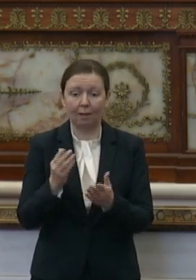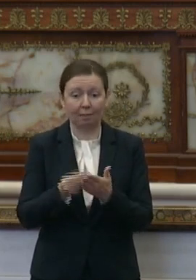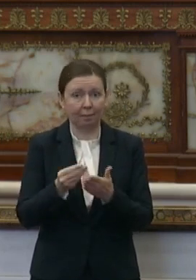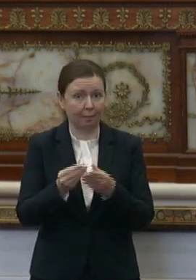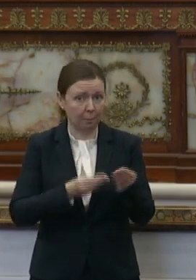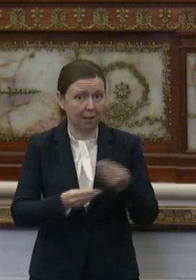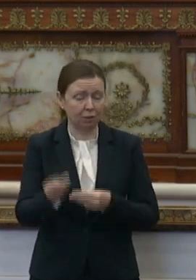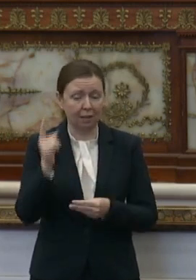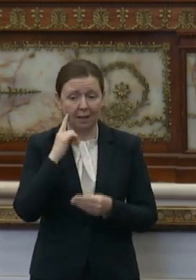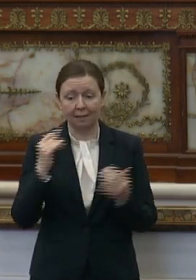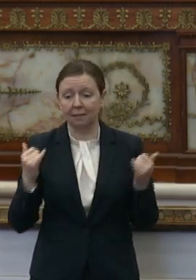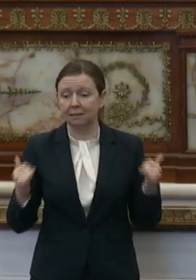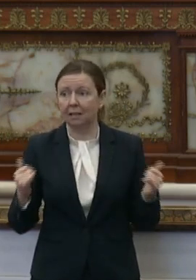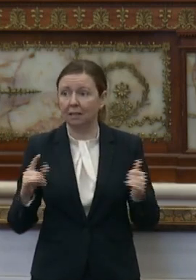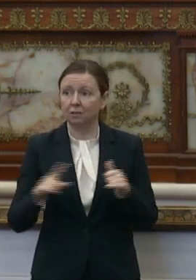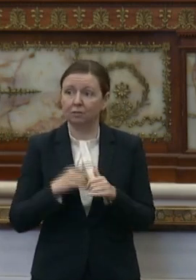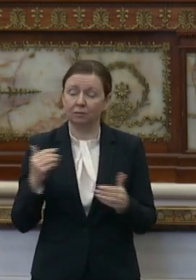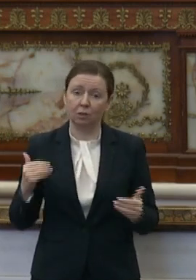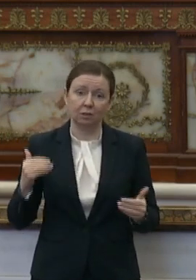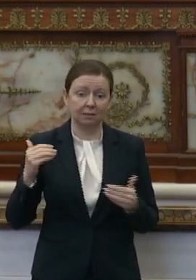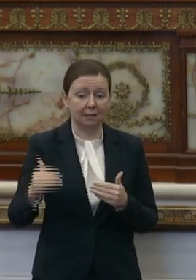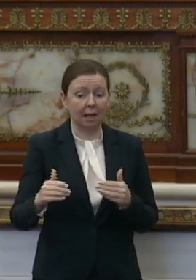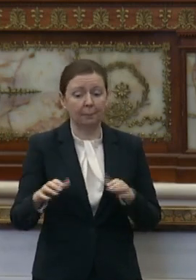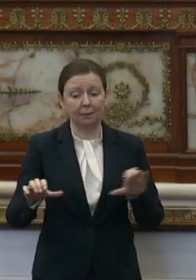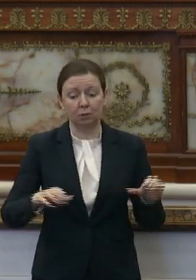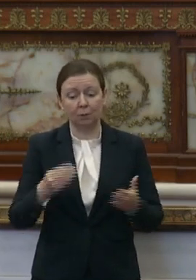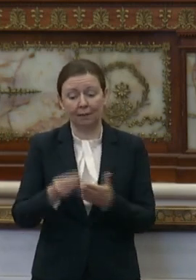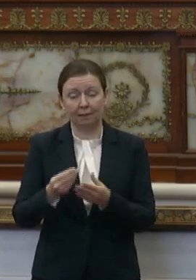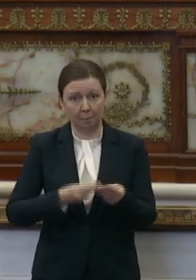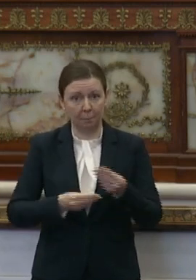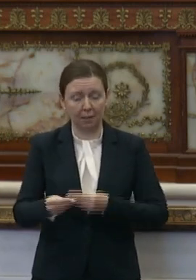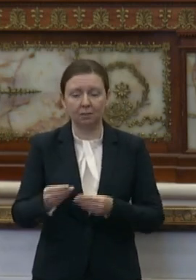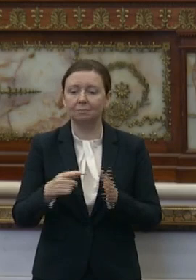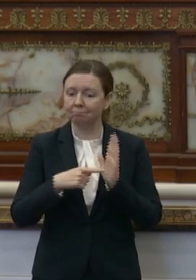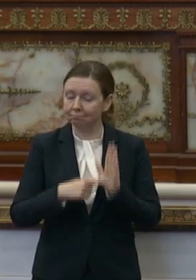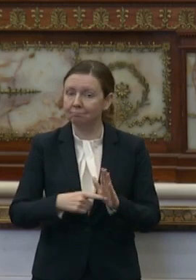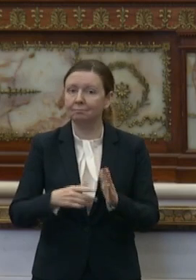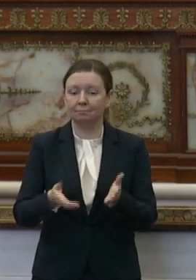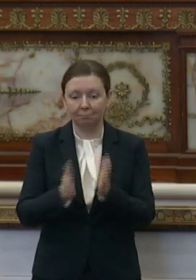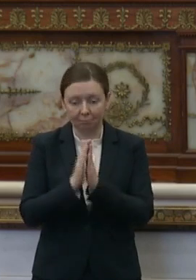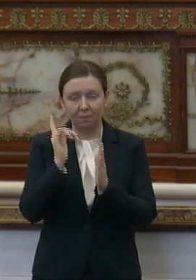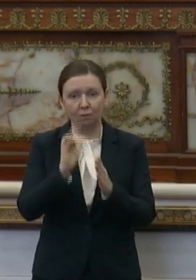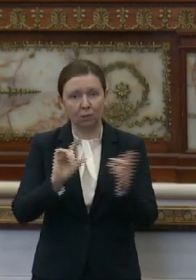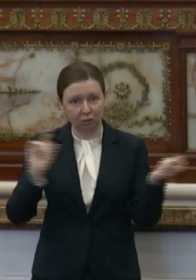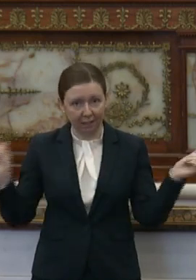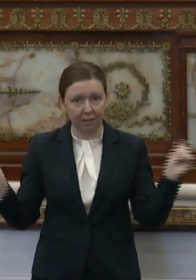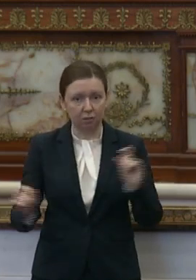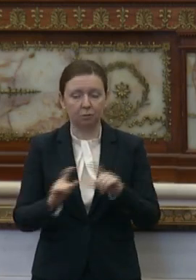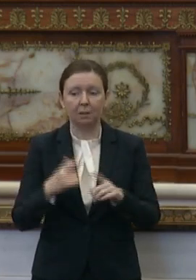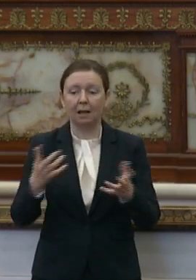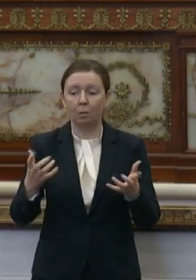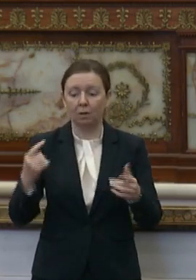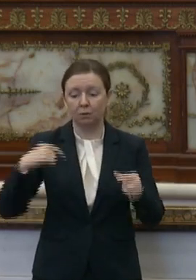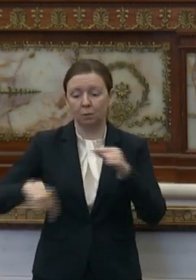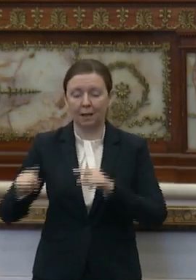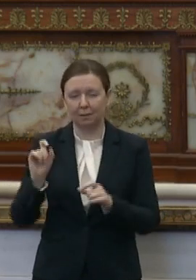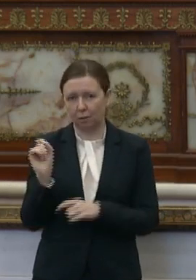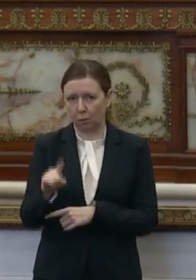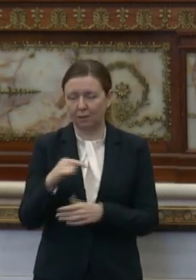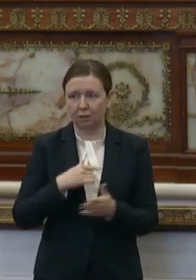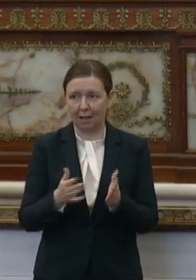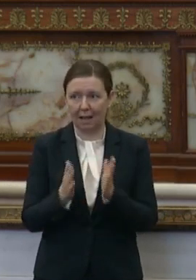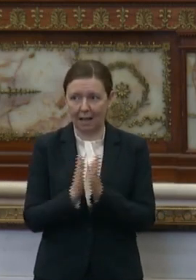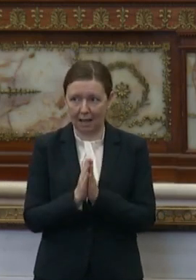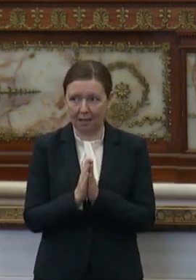budget. I think today's first step in getting the budget done reflects those calls for change. But I also want to go back to the question that I